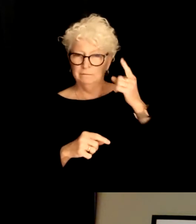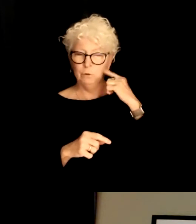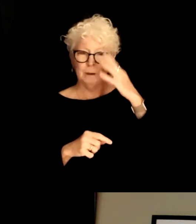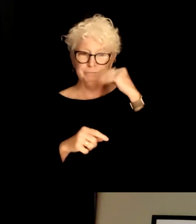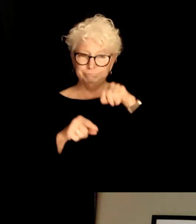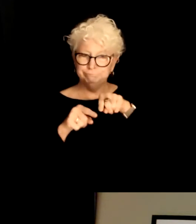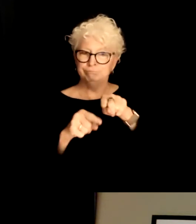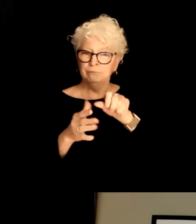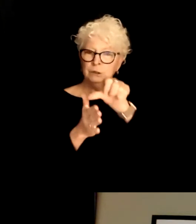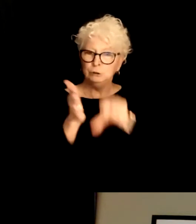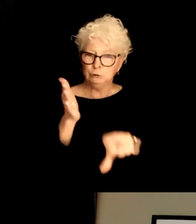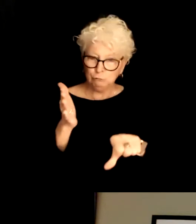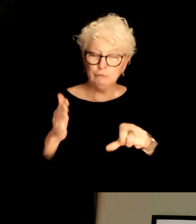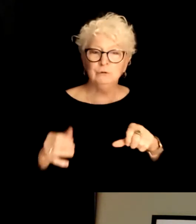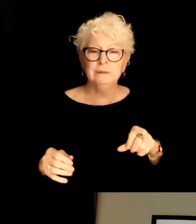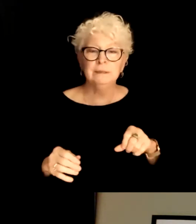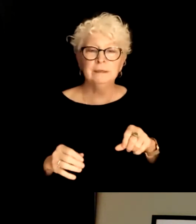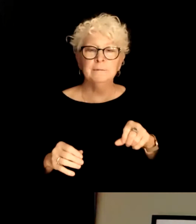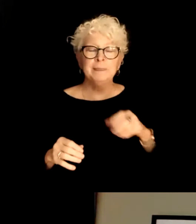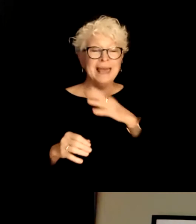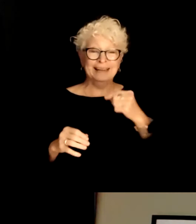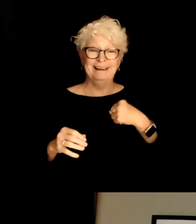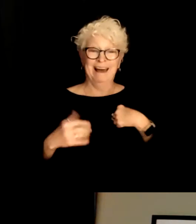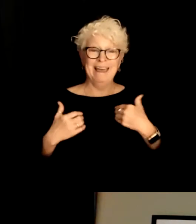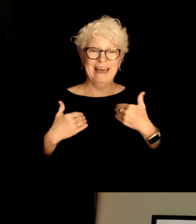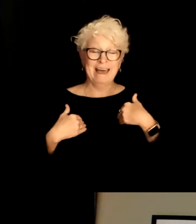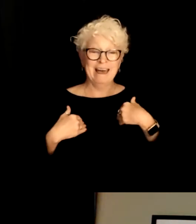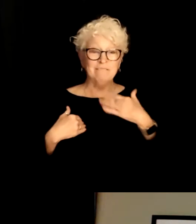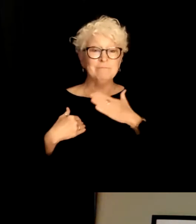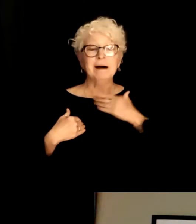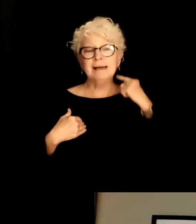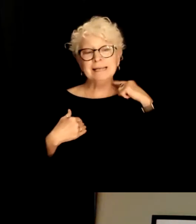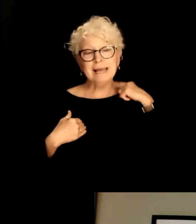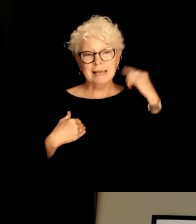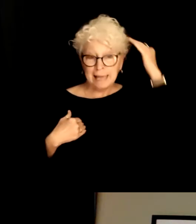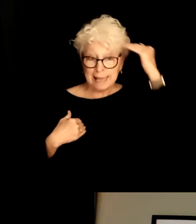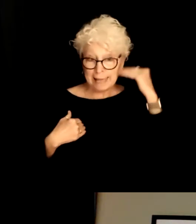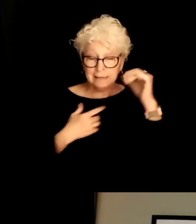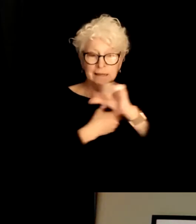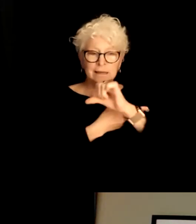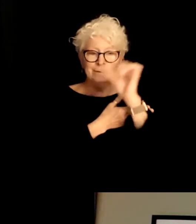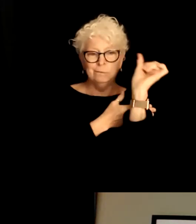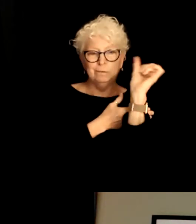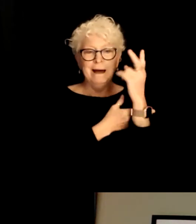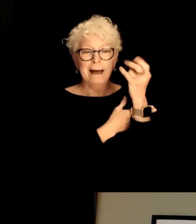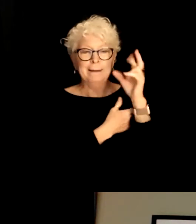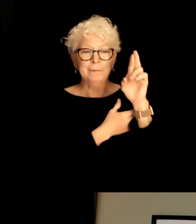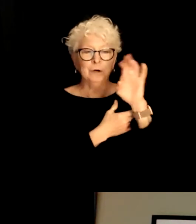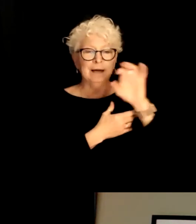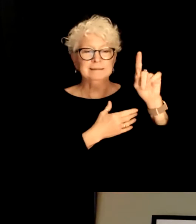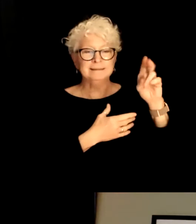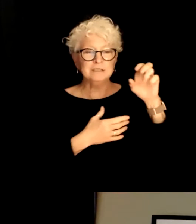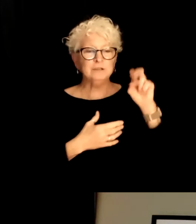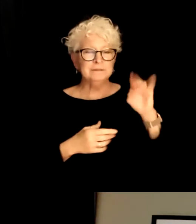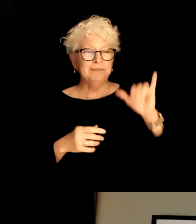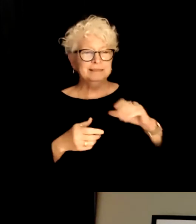into like hyperextension, it exacerbated an issue in my neck that had been there for a long time, but